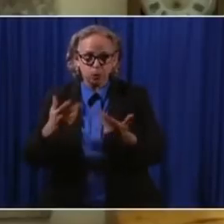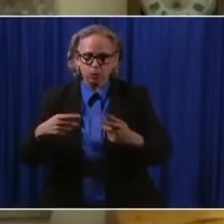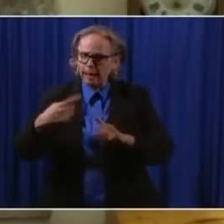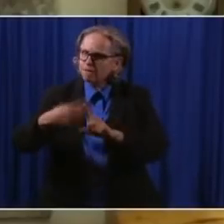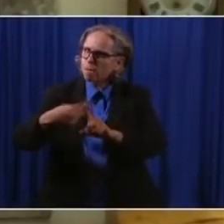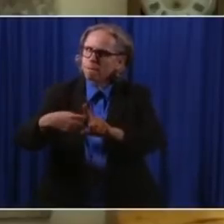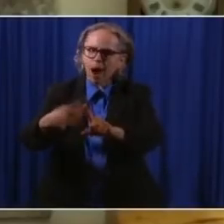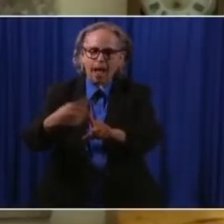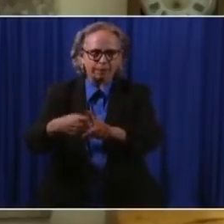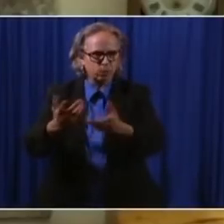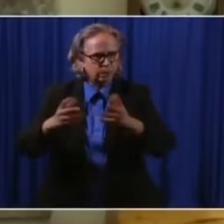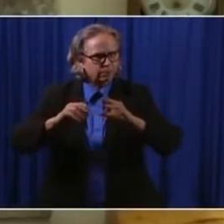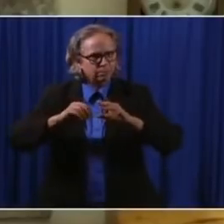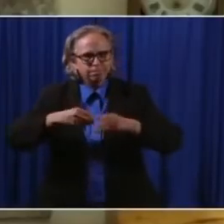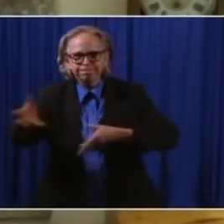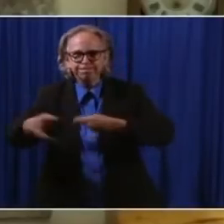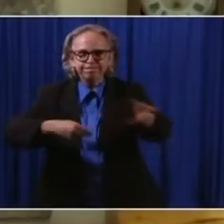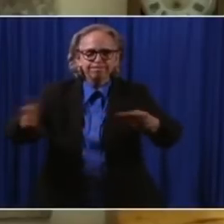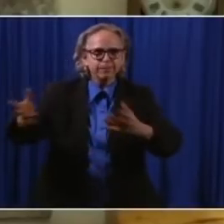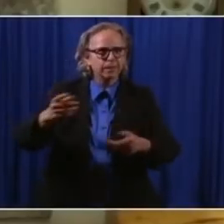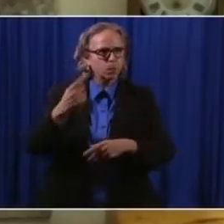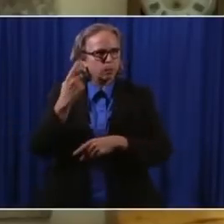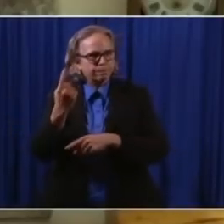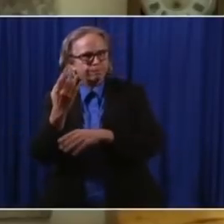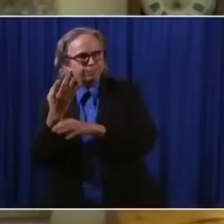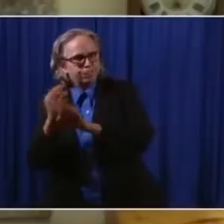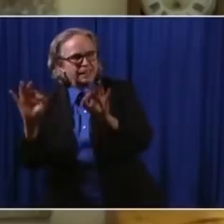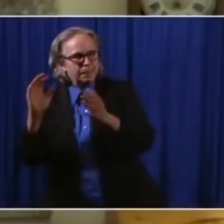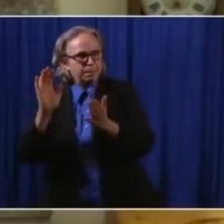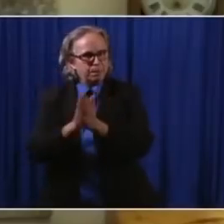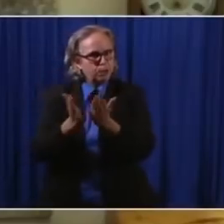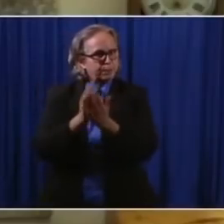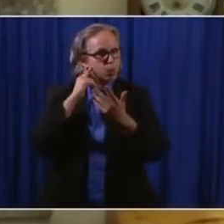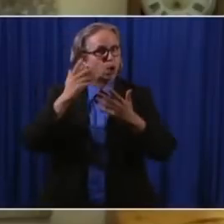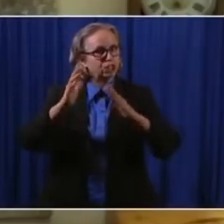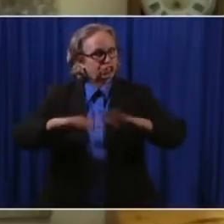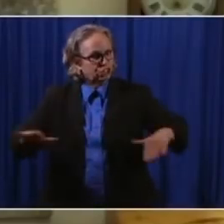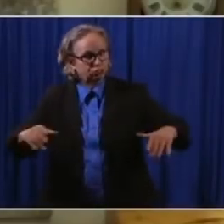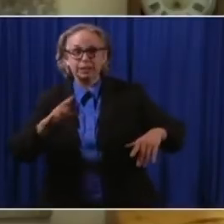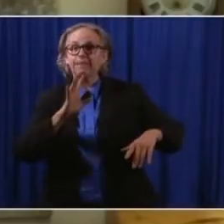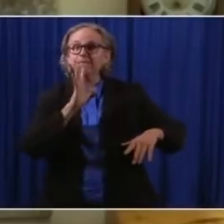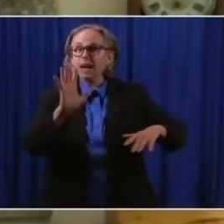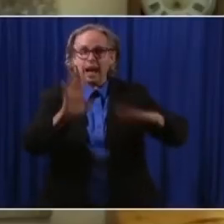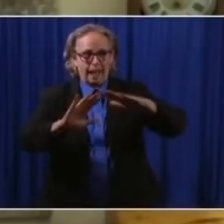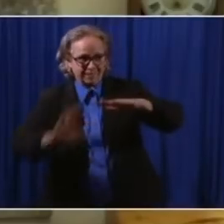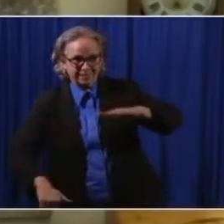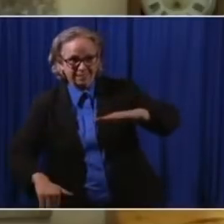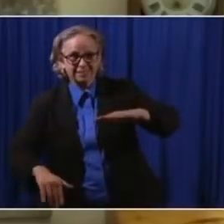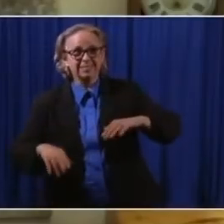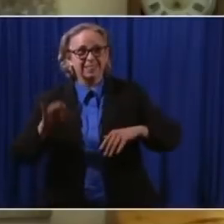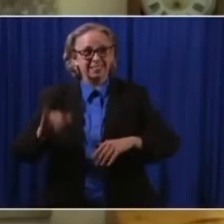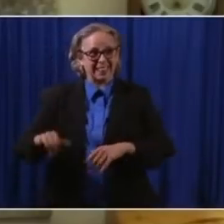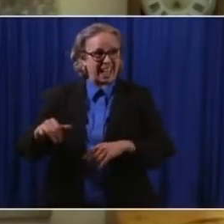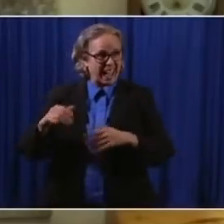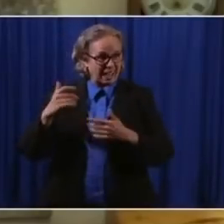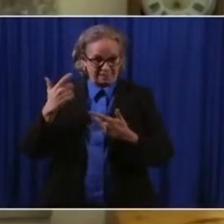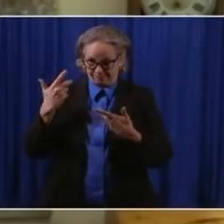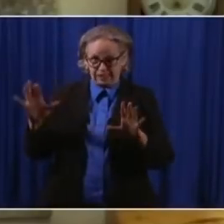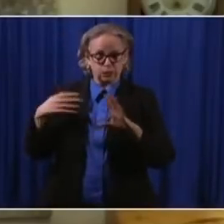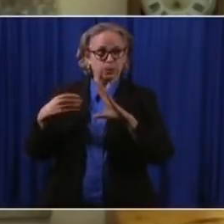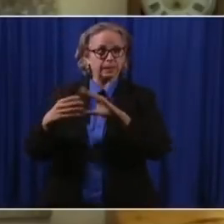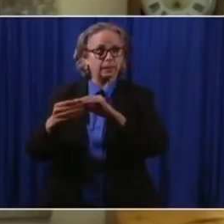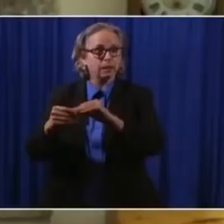age of 5. In the last 48 hours since Fran talked about it,